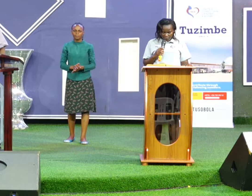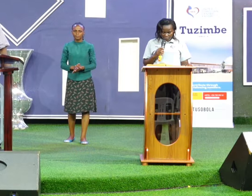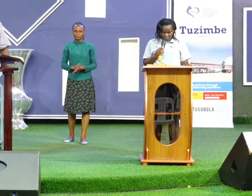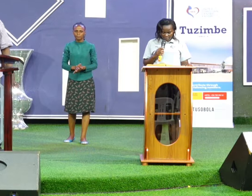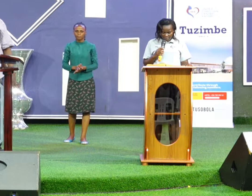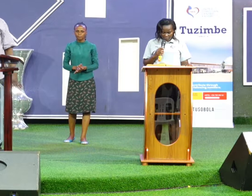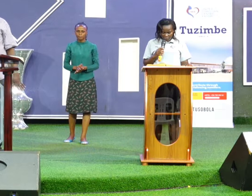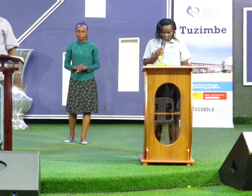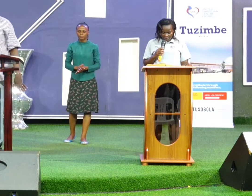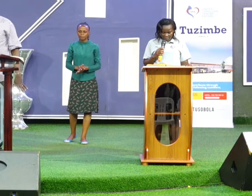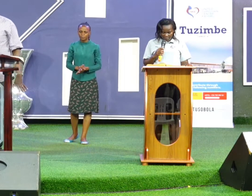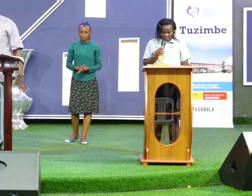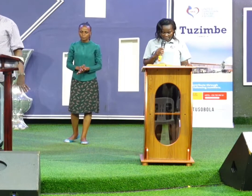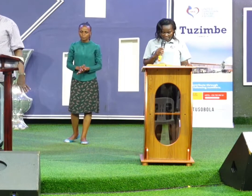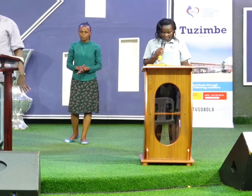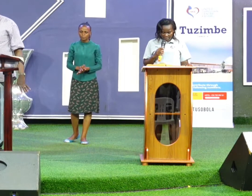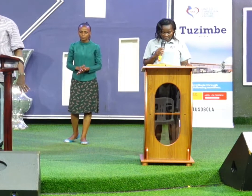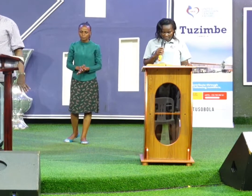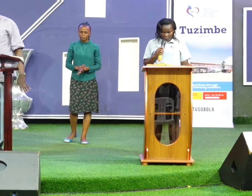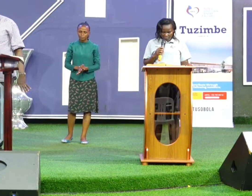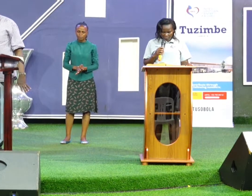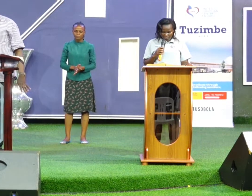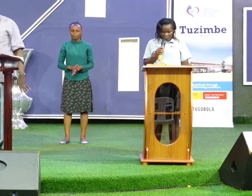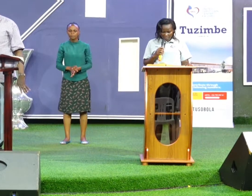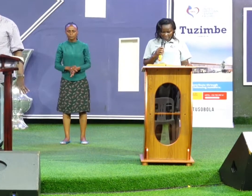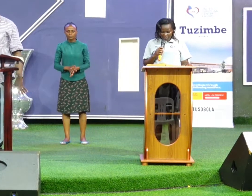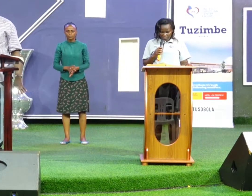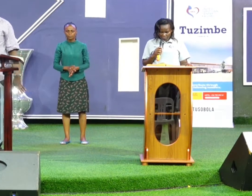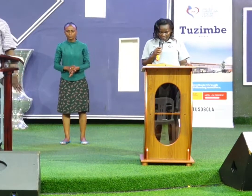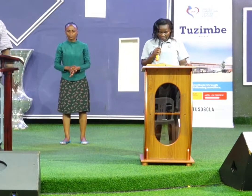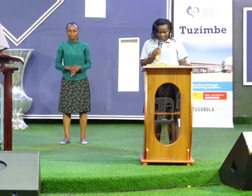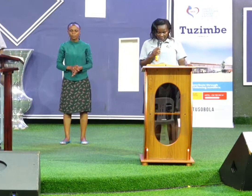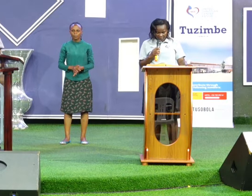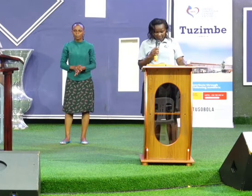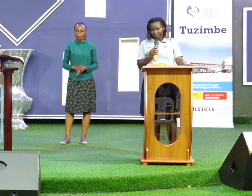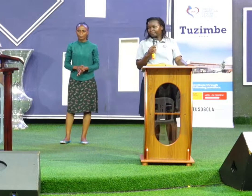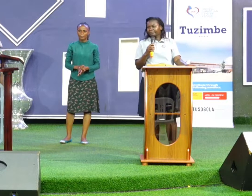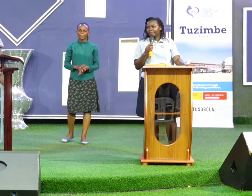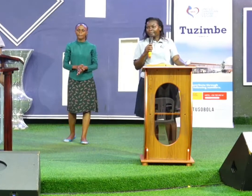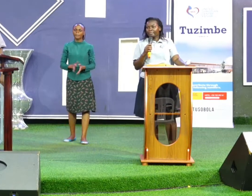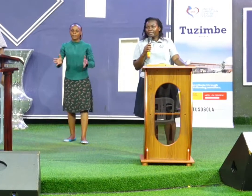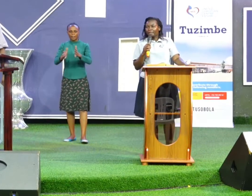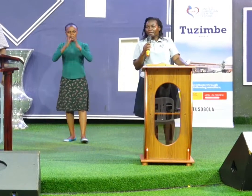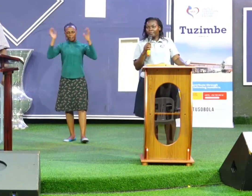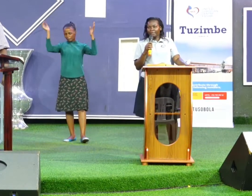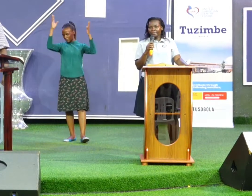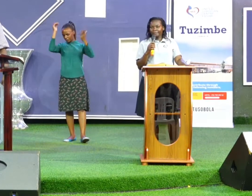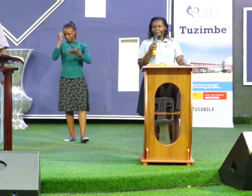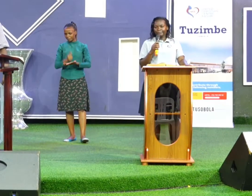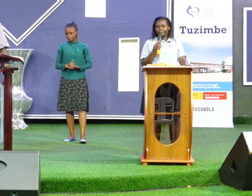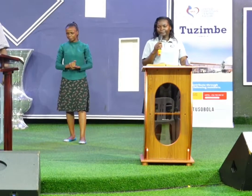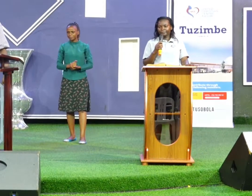laba olusozi nga lujjudde embalaasi n'amagaali ag'omuliro ageetoolodde Erisa. Hallelujah.